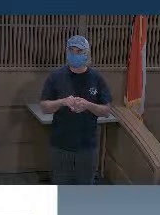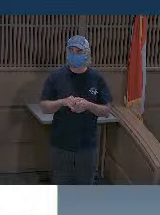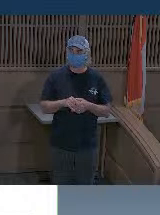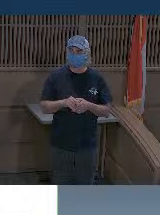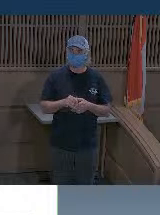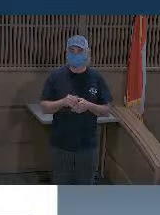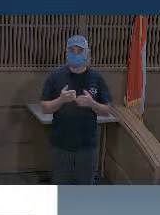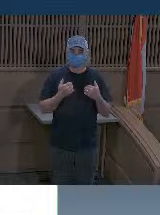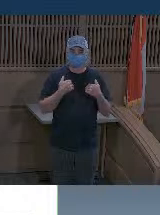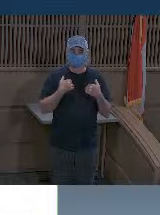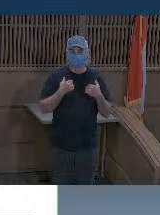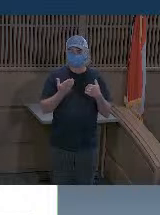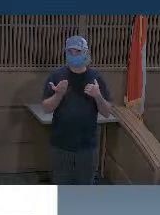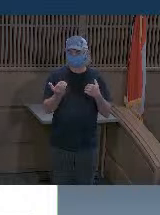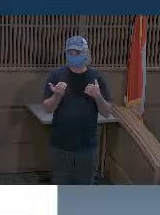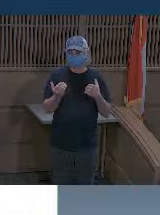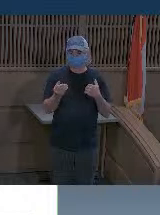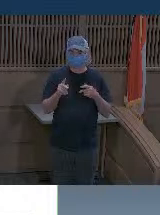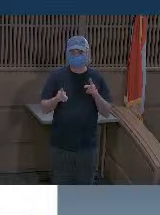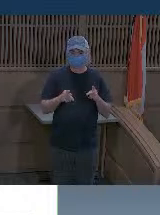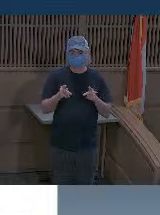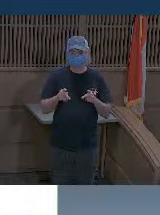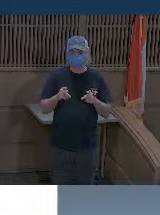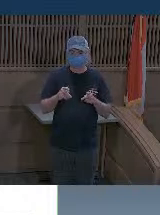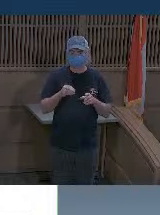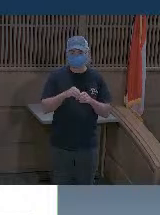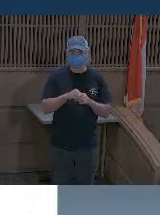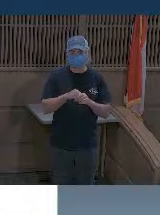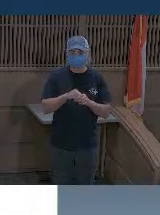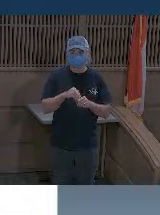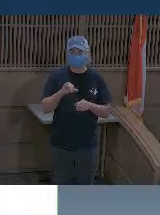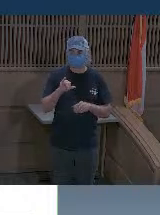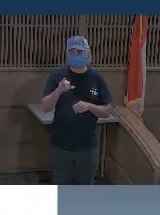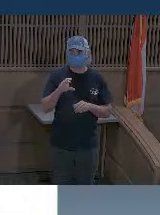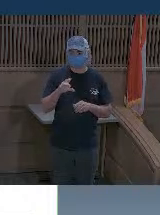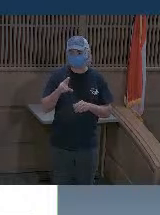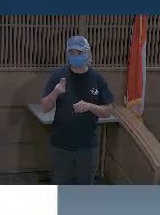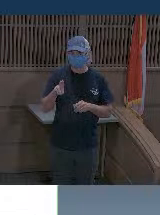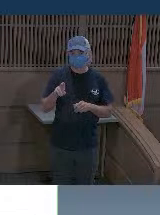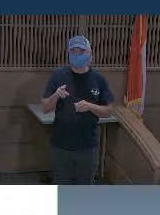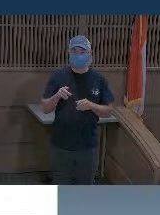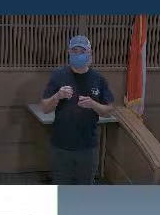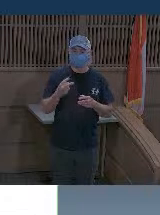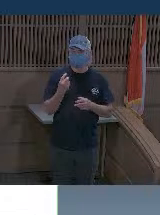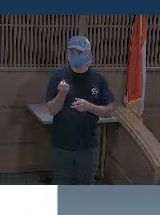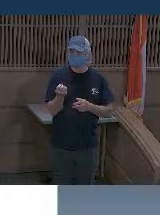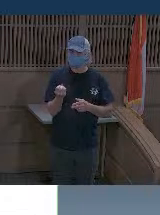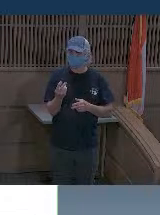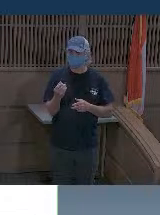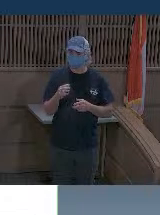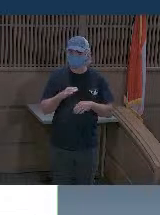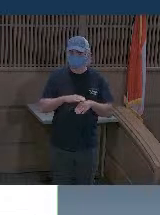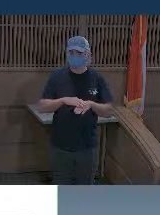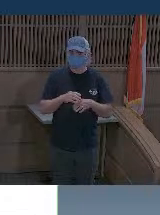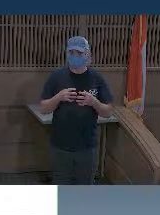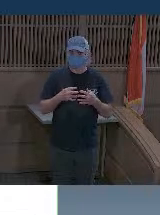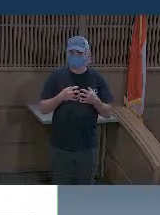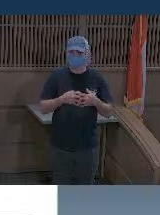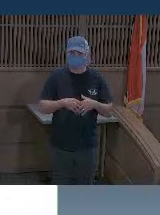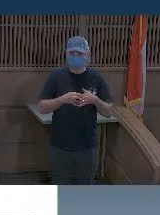in our critical care units. Of those, 12 are on ventilators. Unfortunately, since our news conference last Friday, we